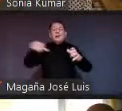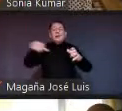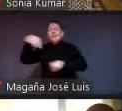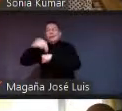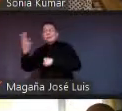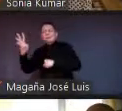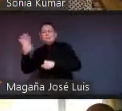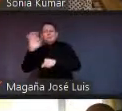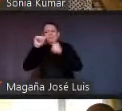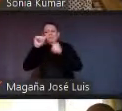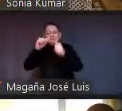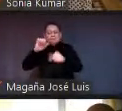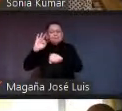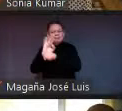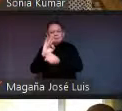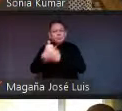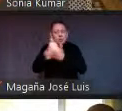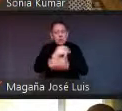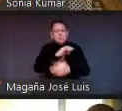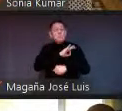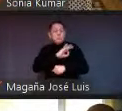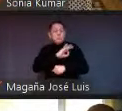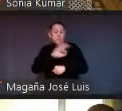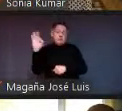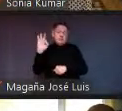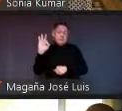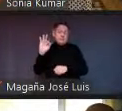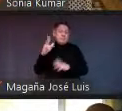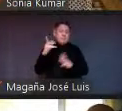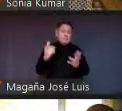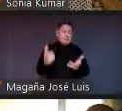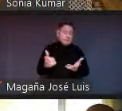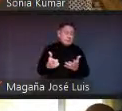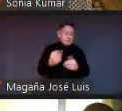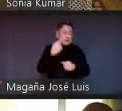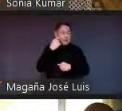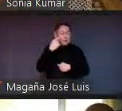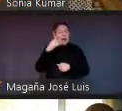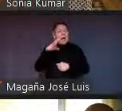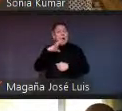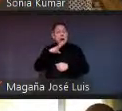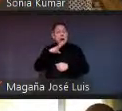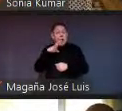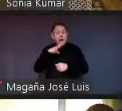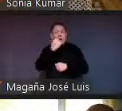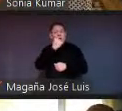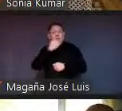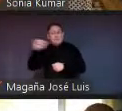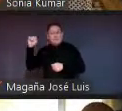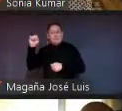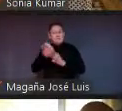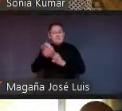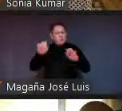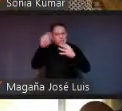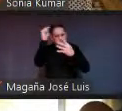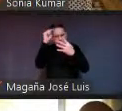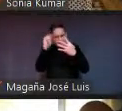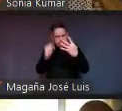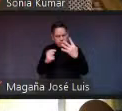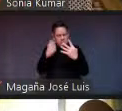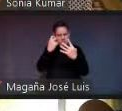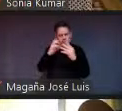serving. It emphasizes these key skills and values and abilities in our students, rather